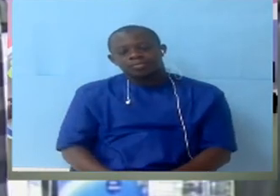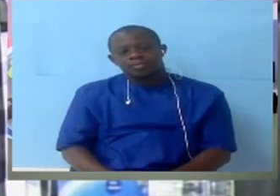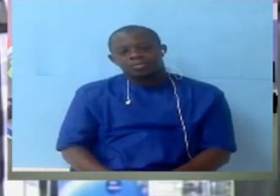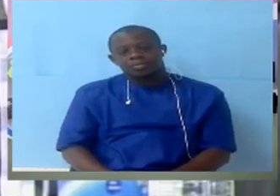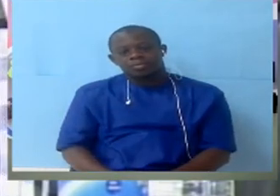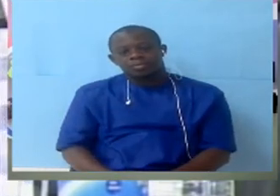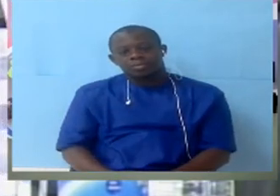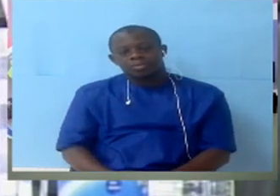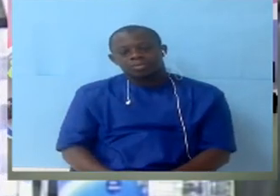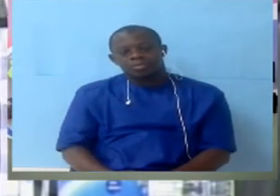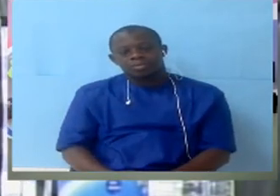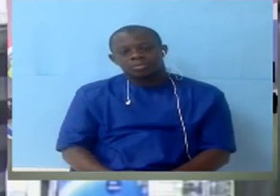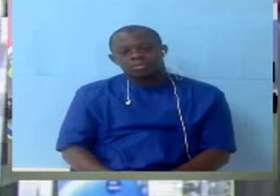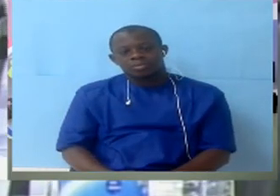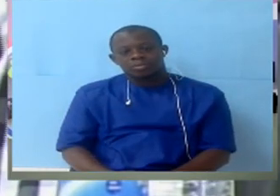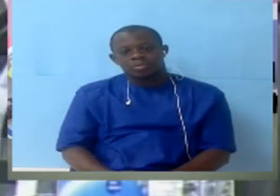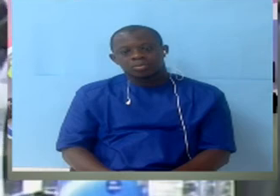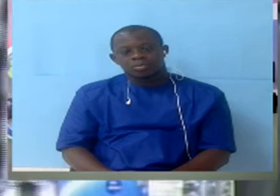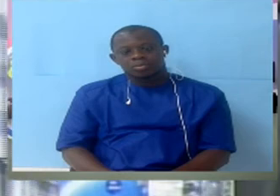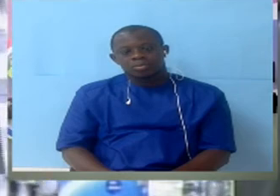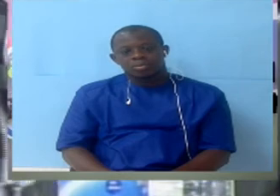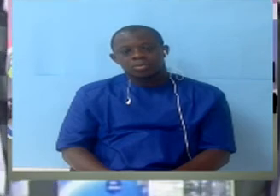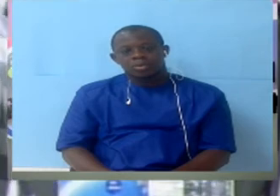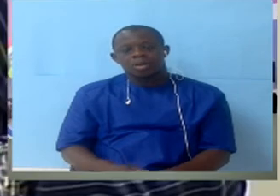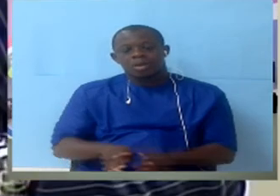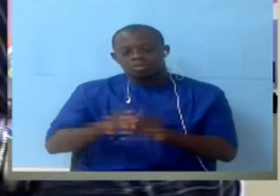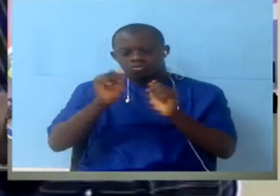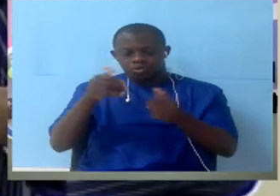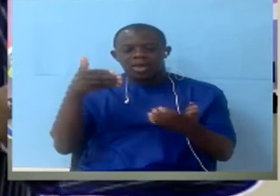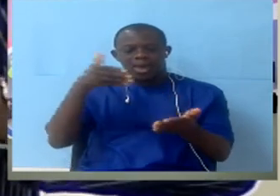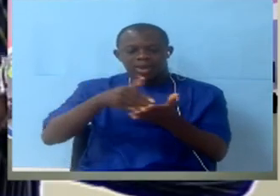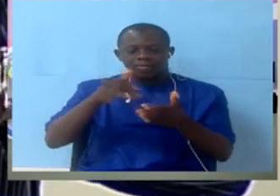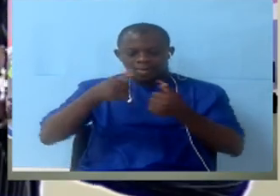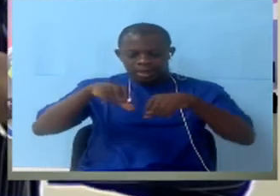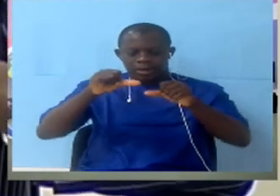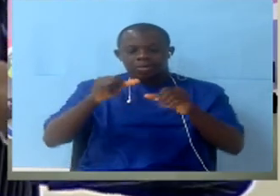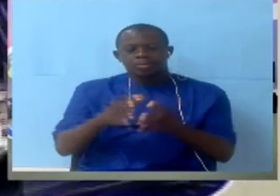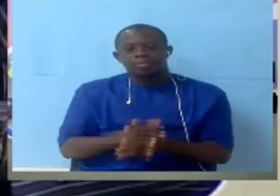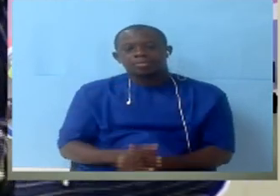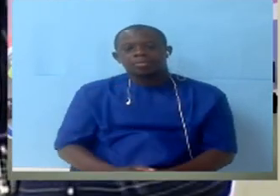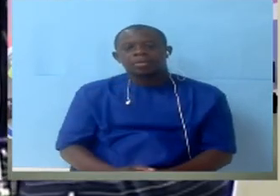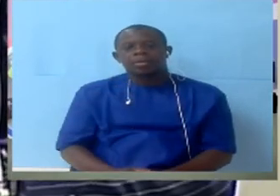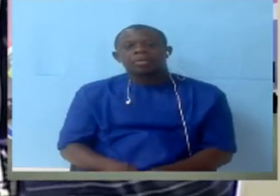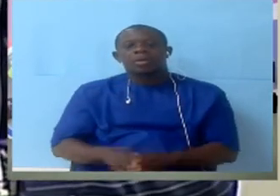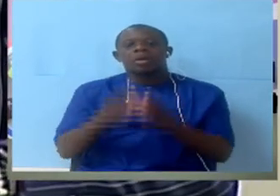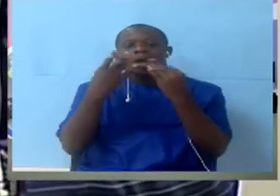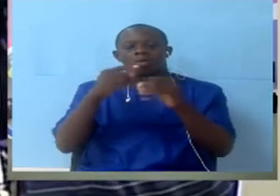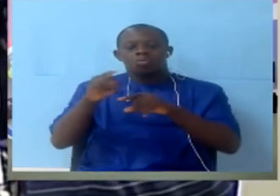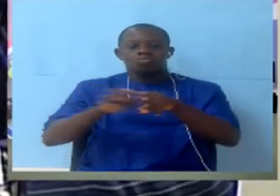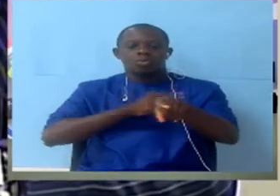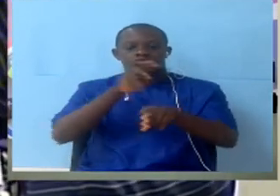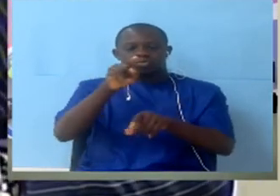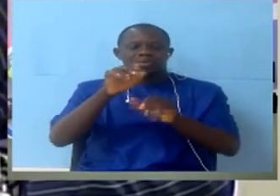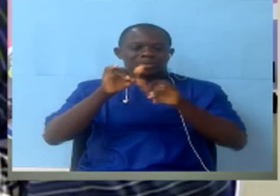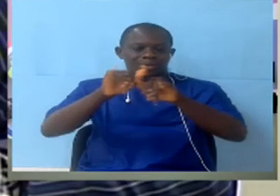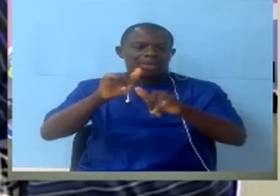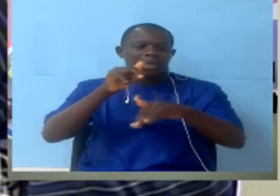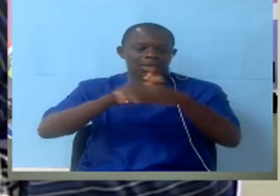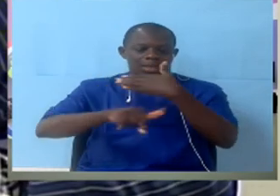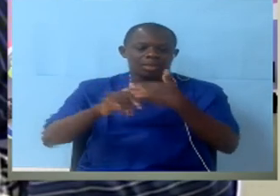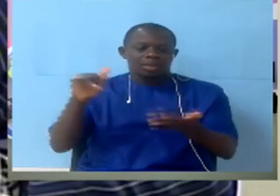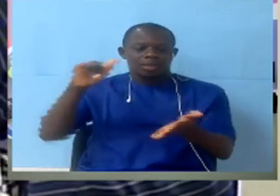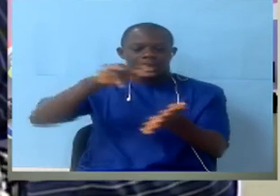not investigate. We will come to that. Minaudala. Okay, so For how long did you stay in the